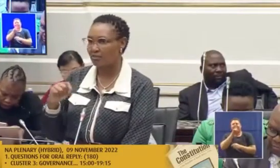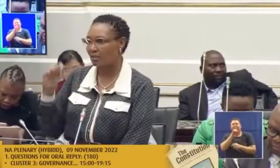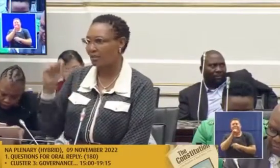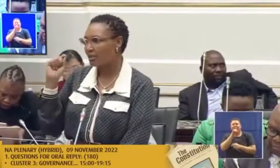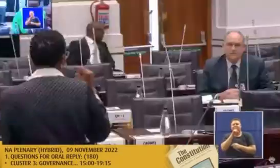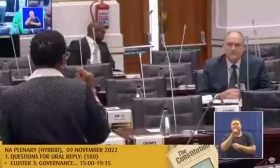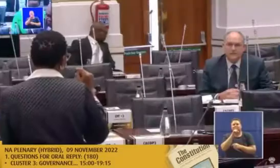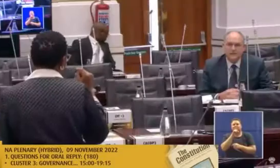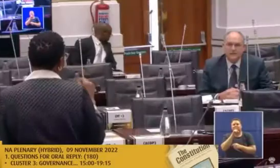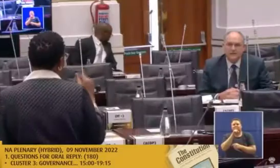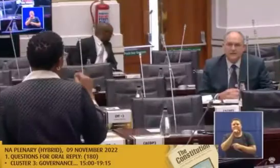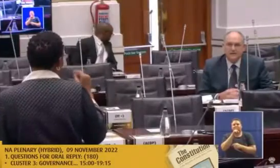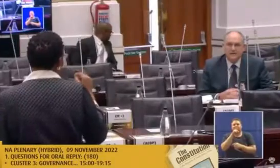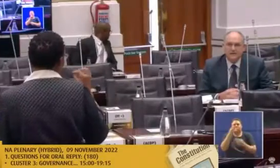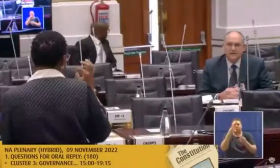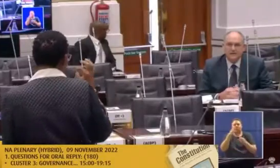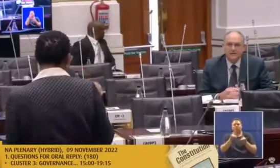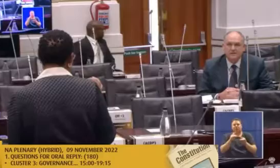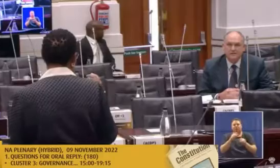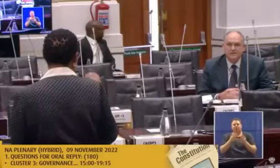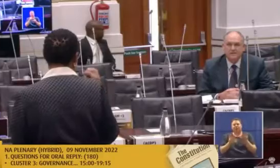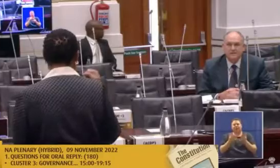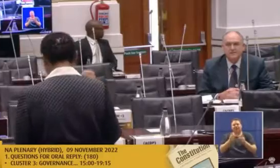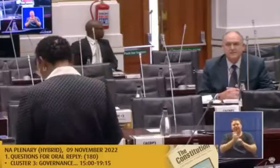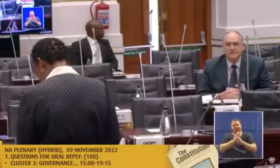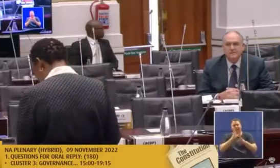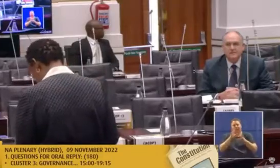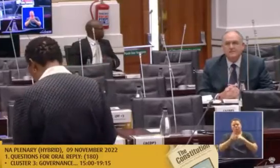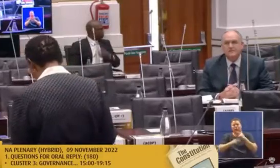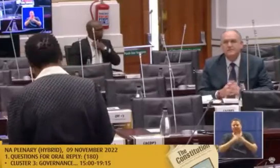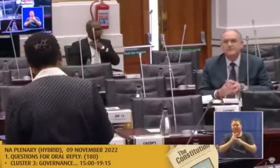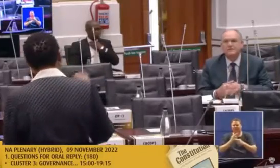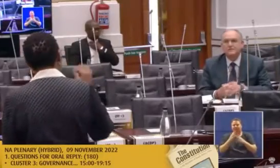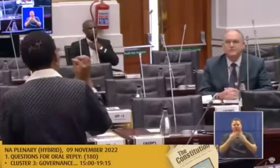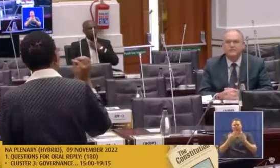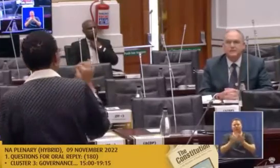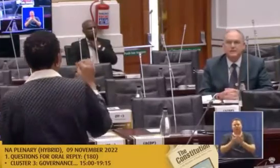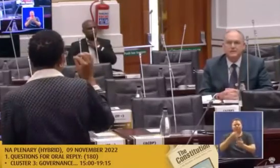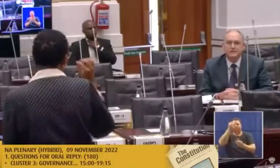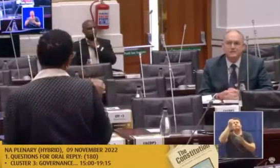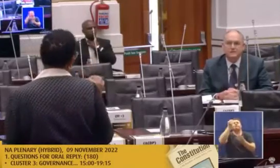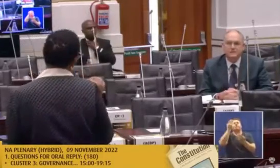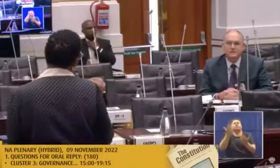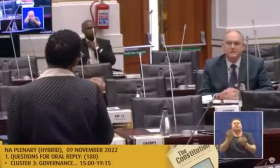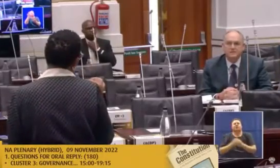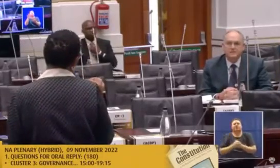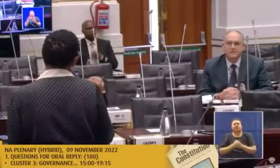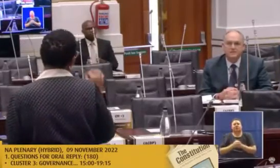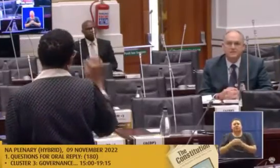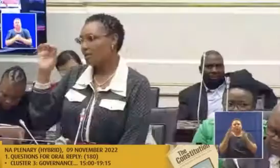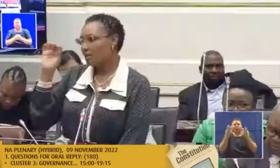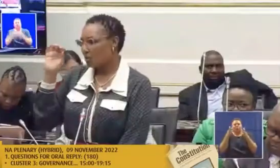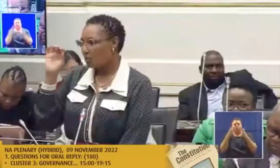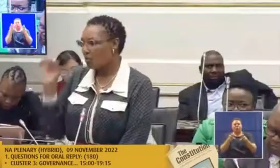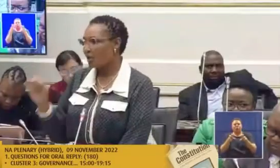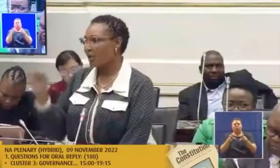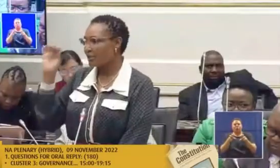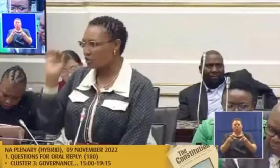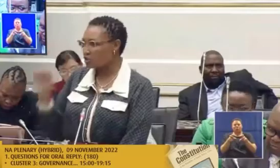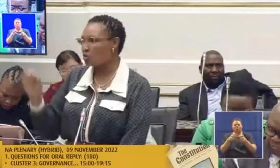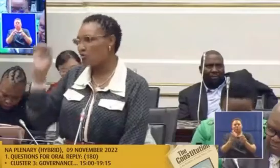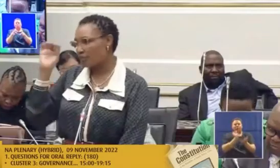Honorable Chair, I may have to repeat clearly so that the House captured it. With regard to ghost payment, we